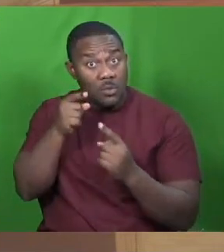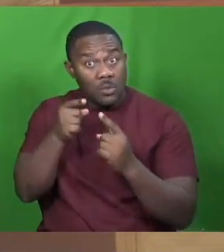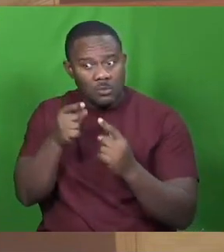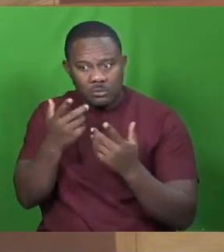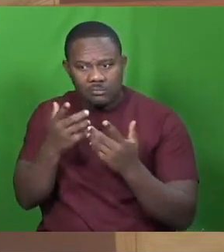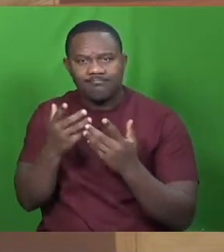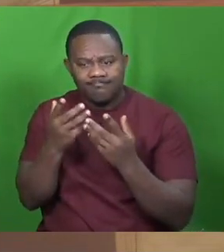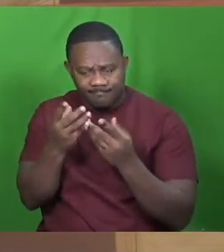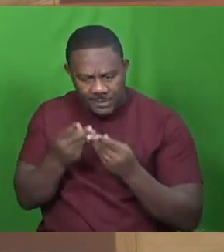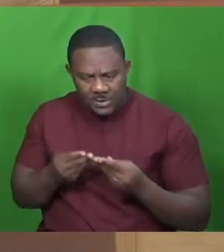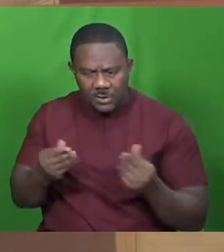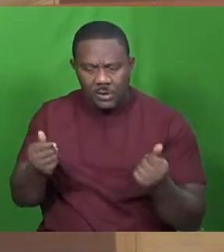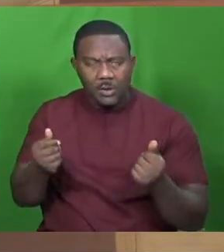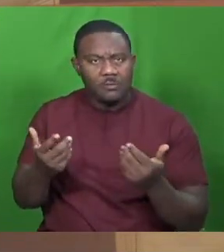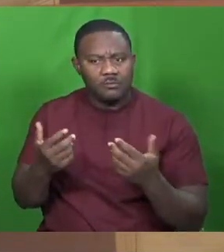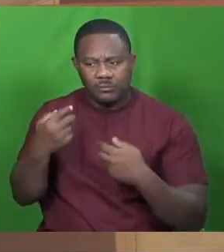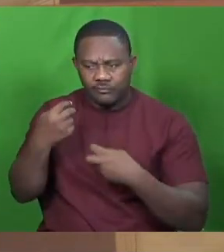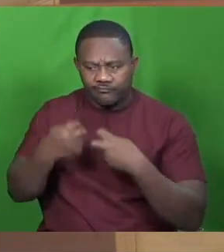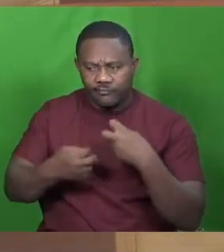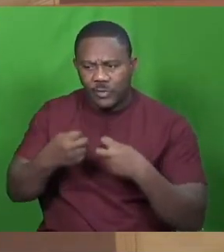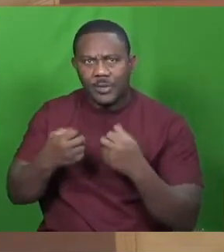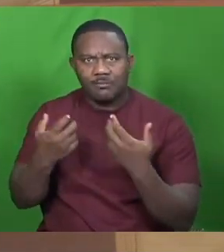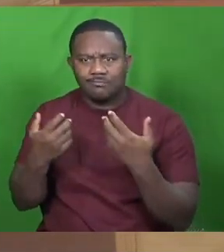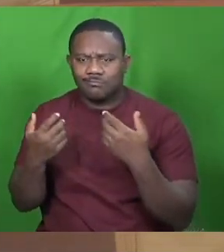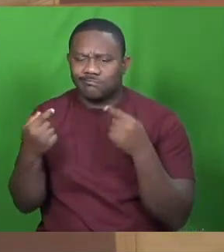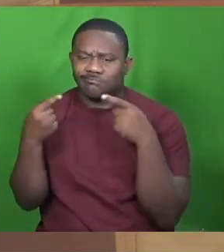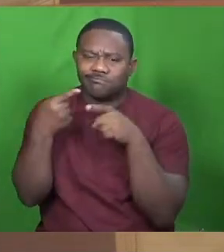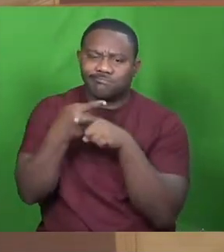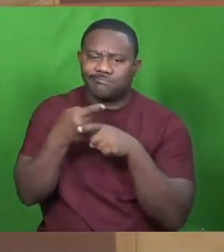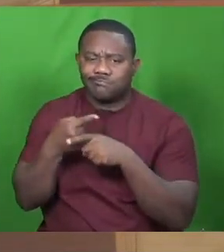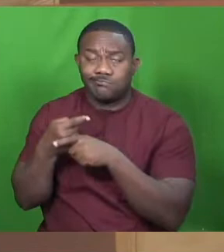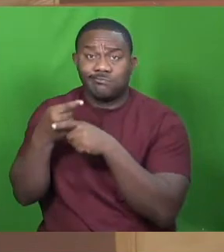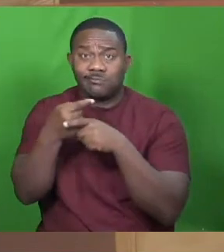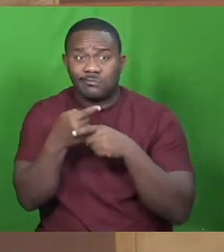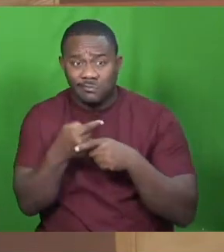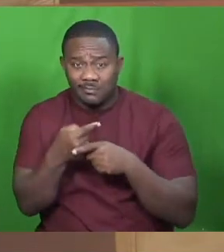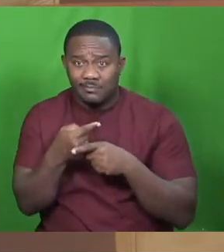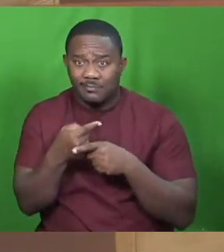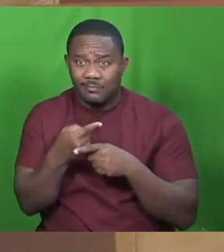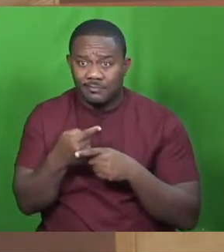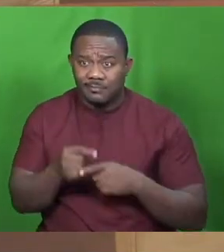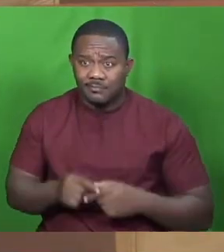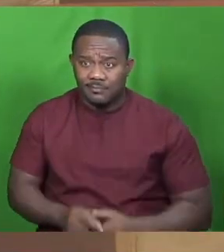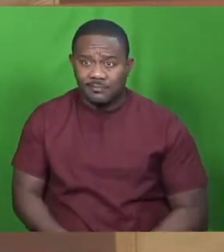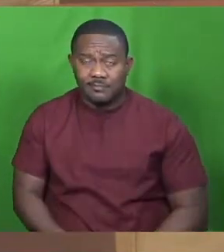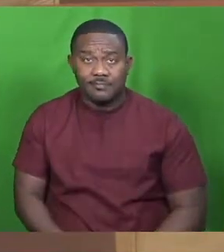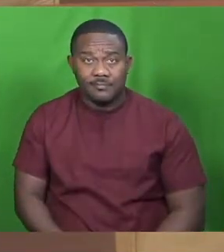matters relating to cross-border disputes.